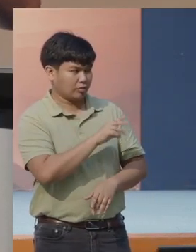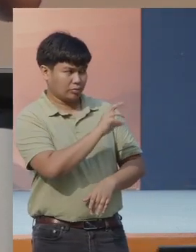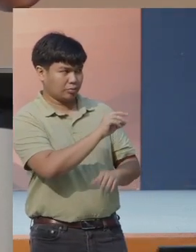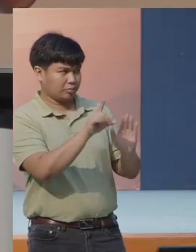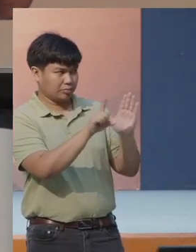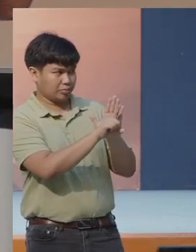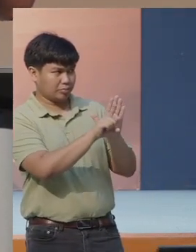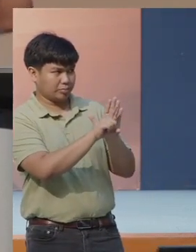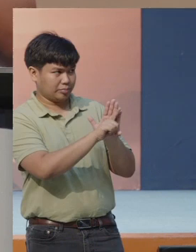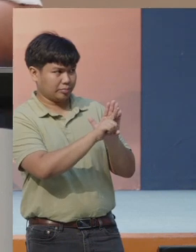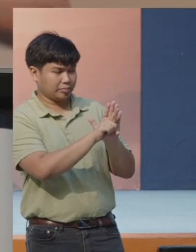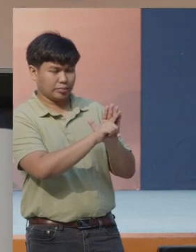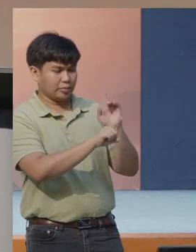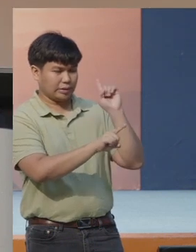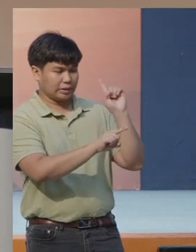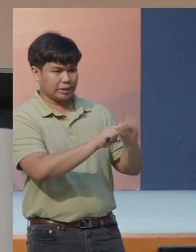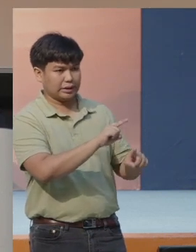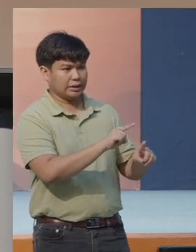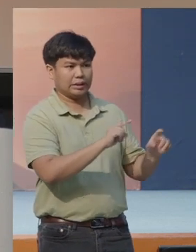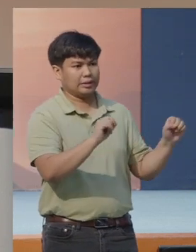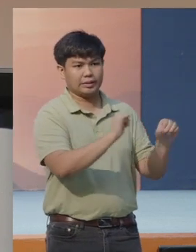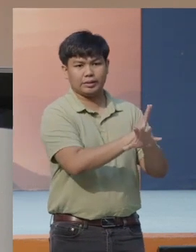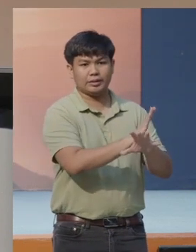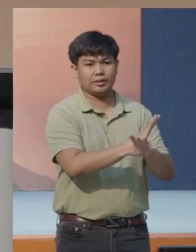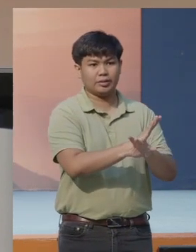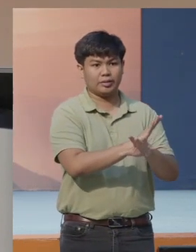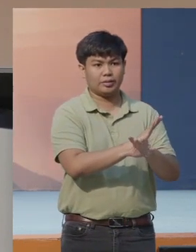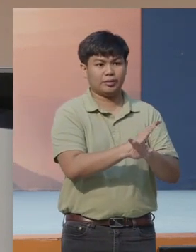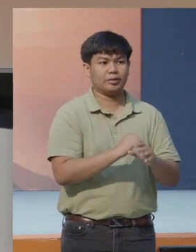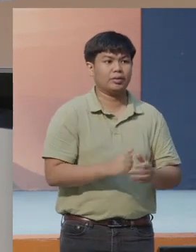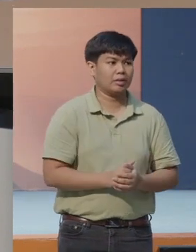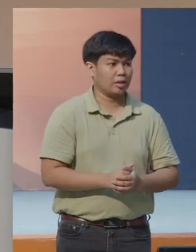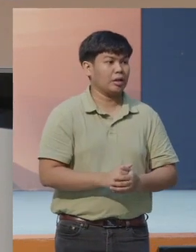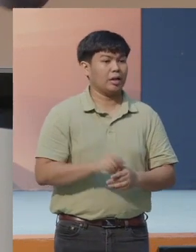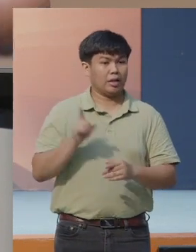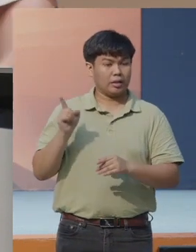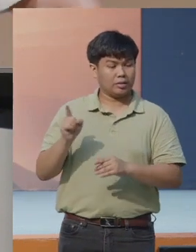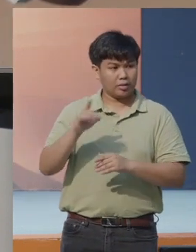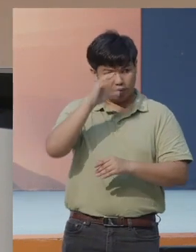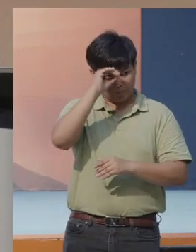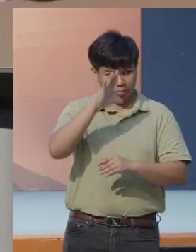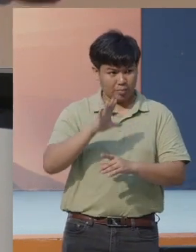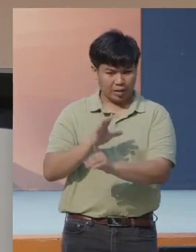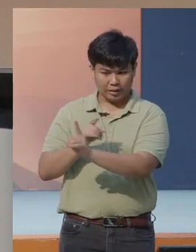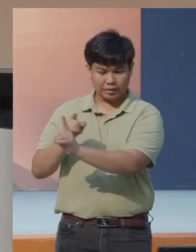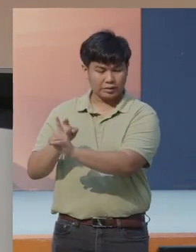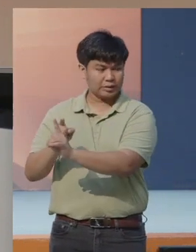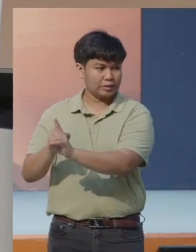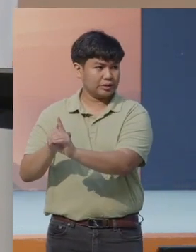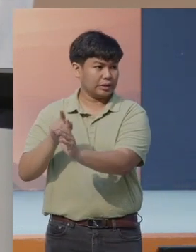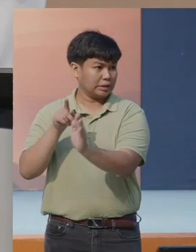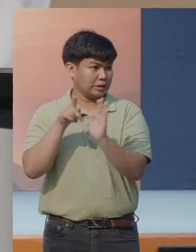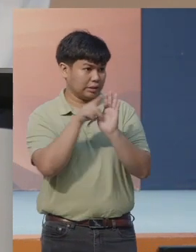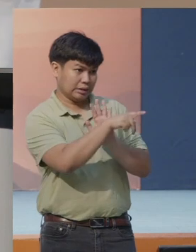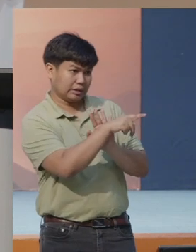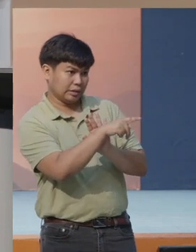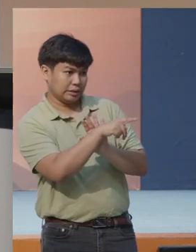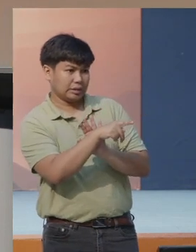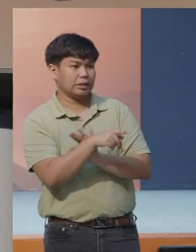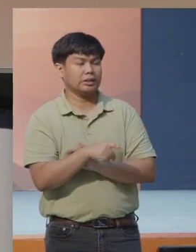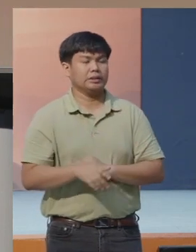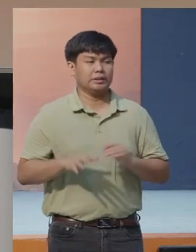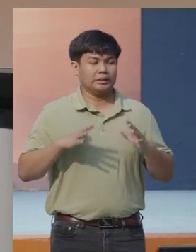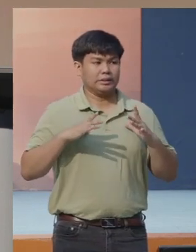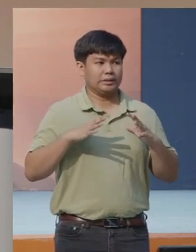unknowingly and did not hate him in the past. And he shall remain in that city until he has stood before the congregation for